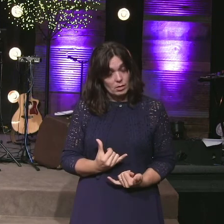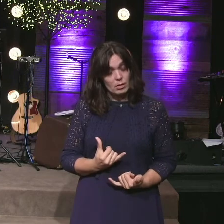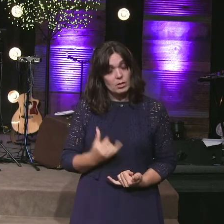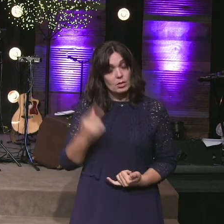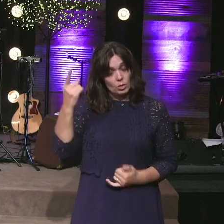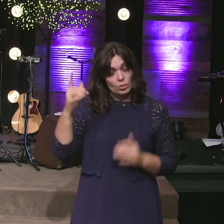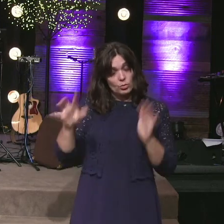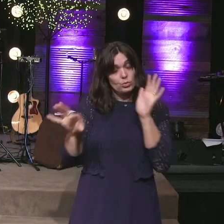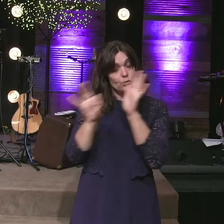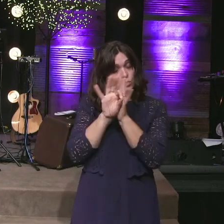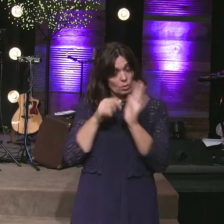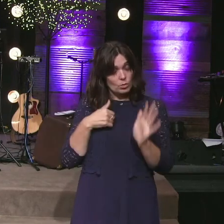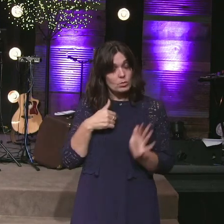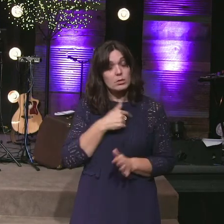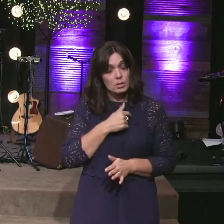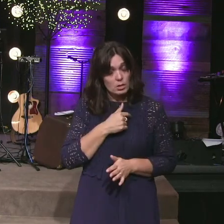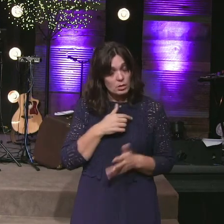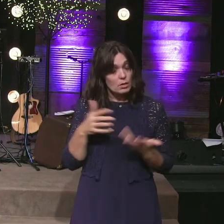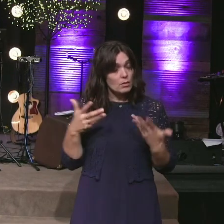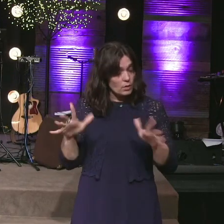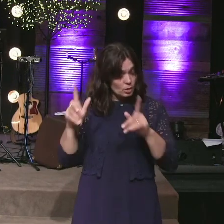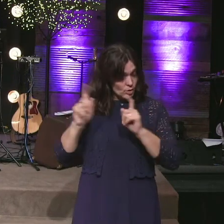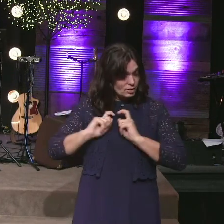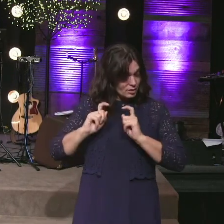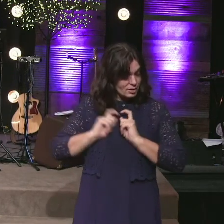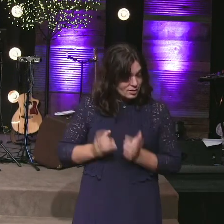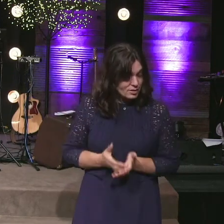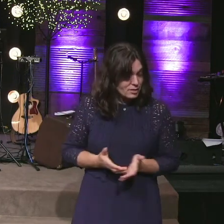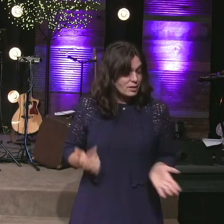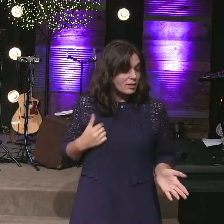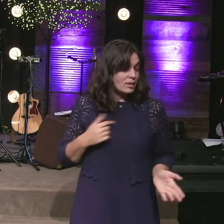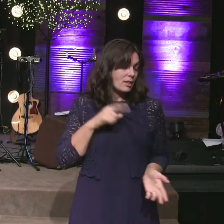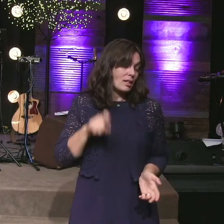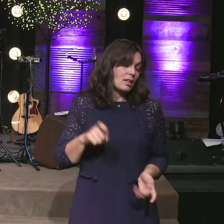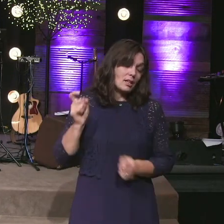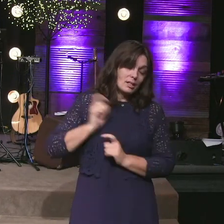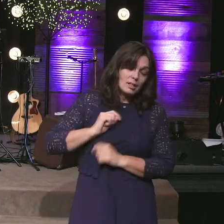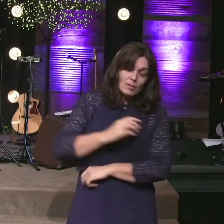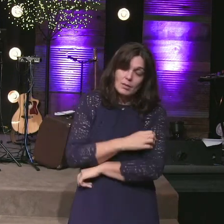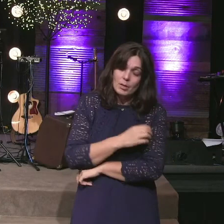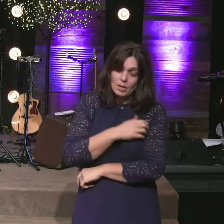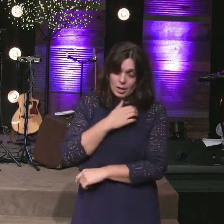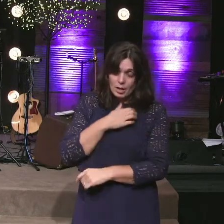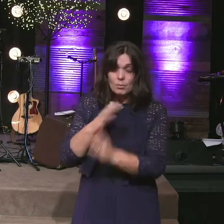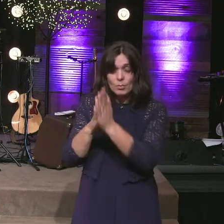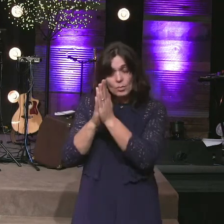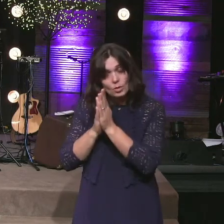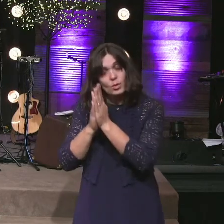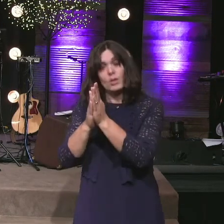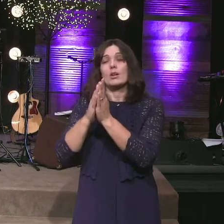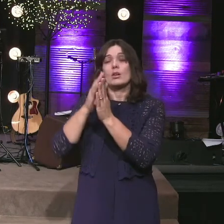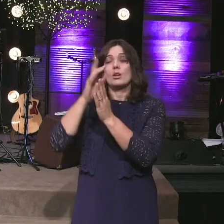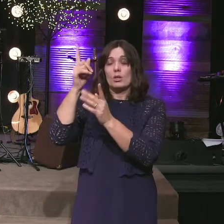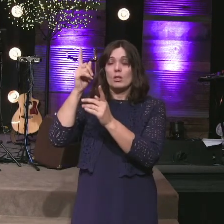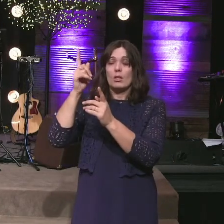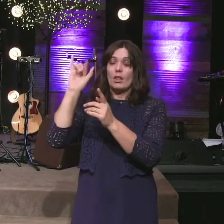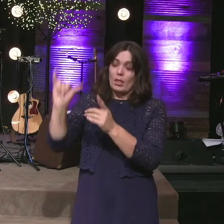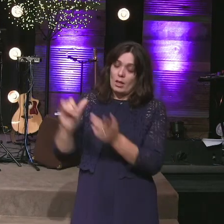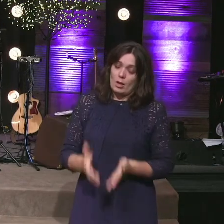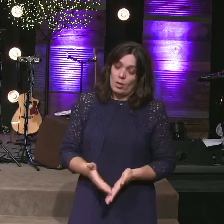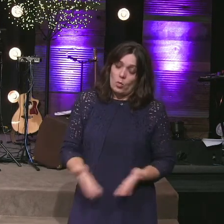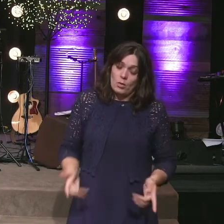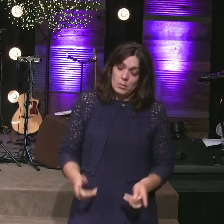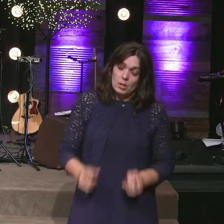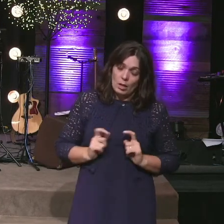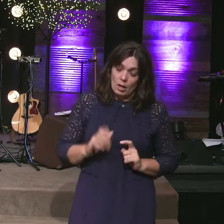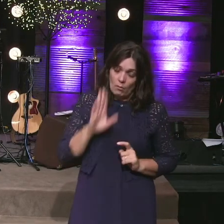us. You've equipped us. You've anointed us. Father, I pray, I call up that equipment to rise up on